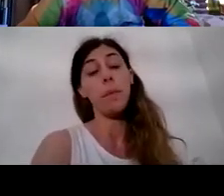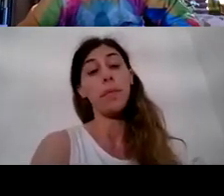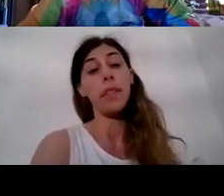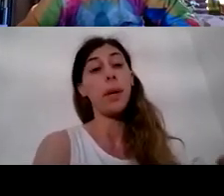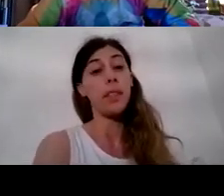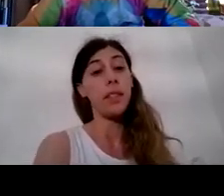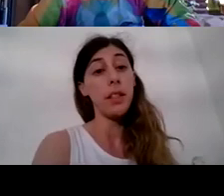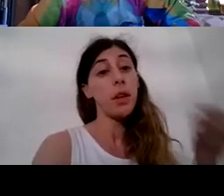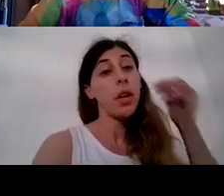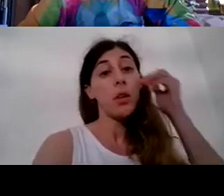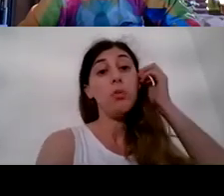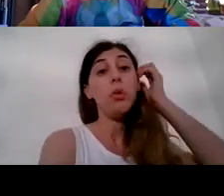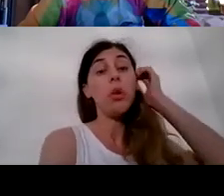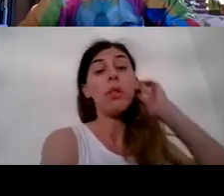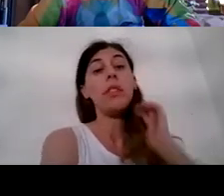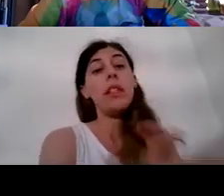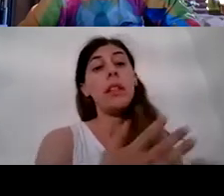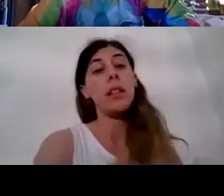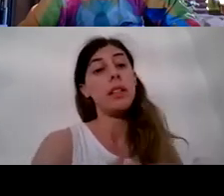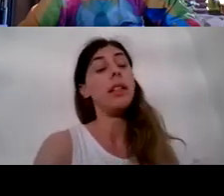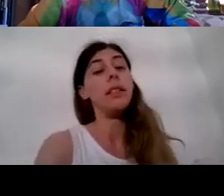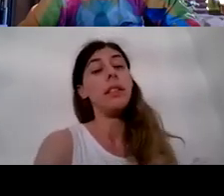some cases,